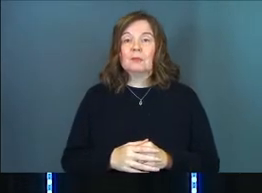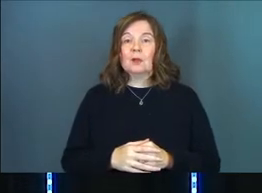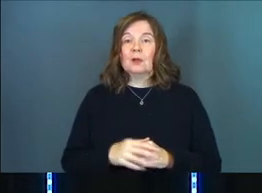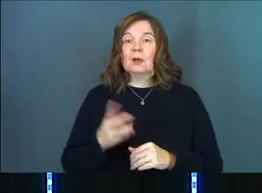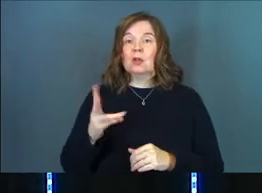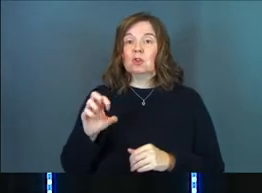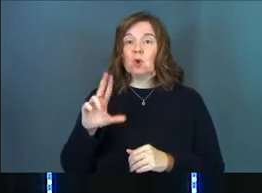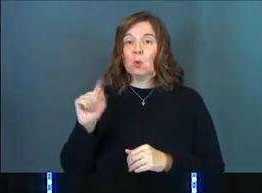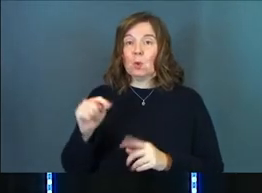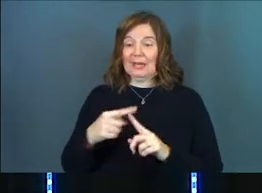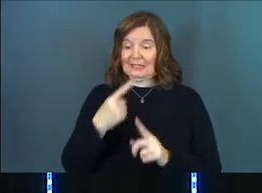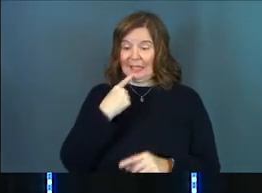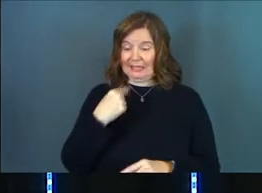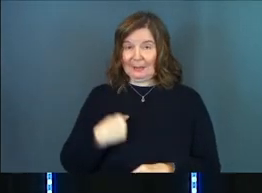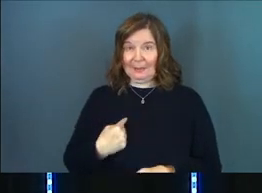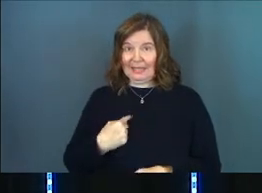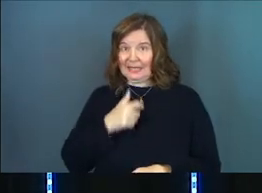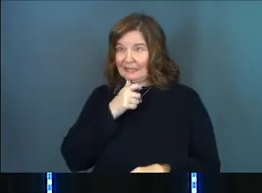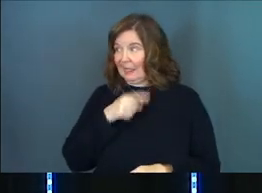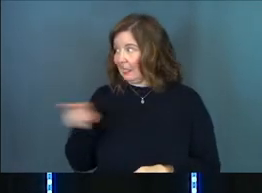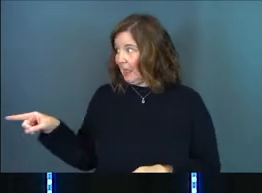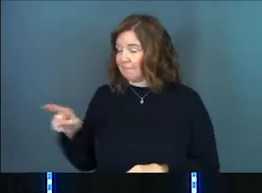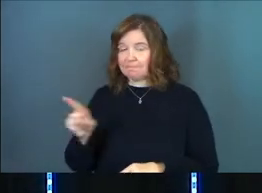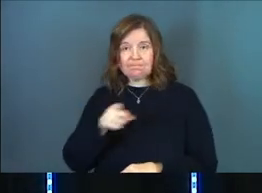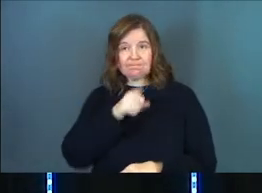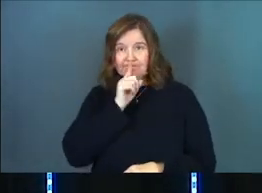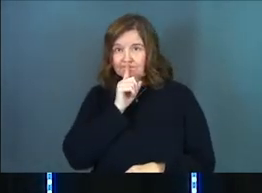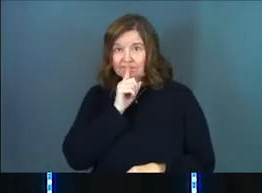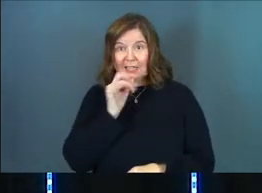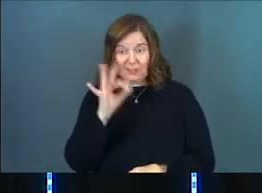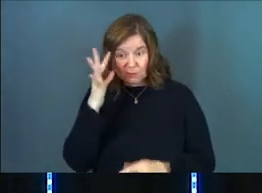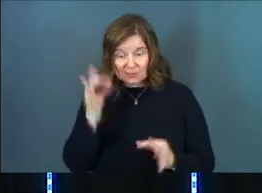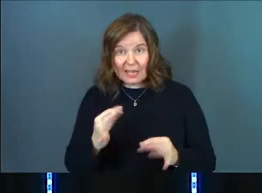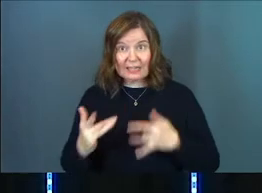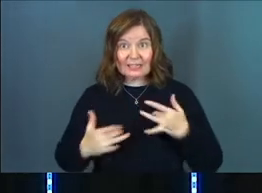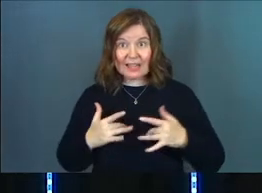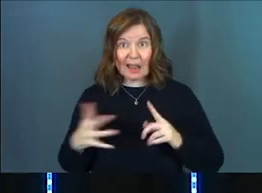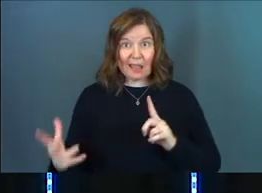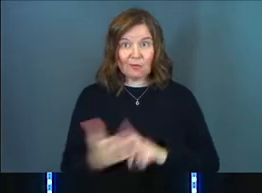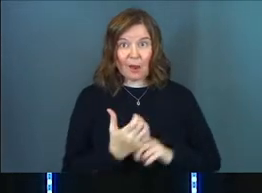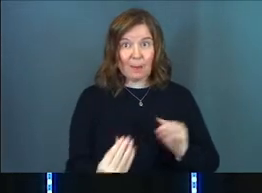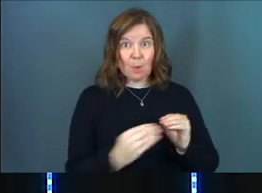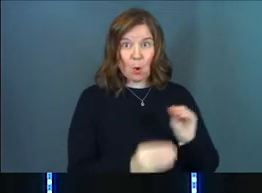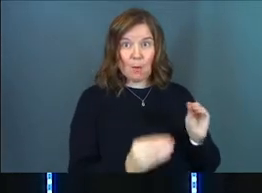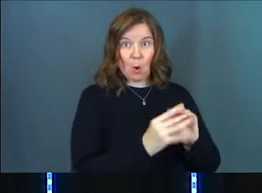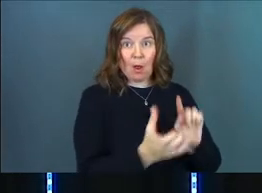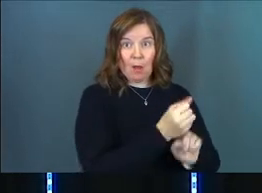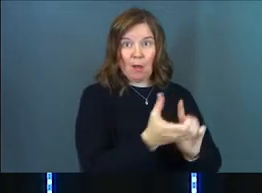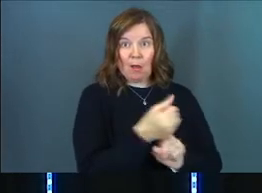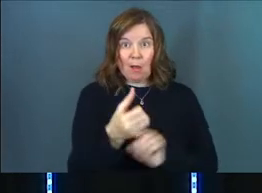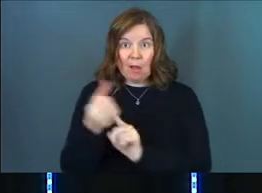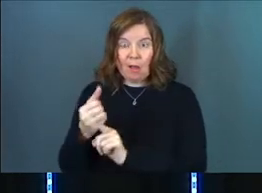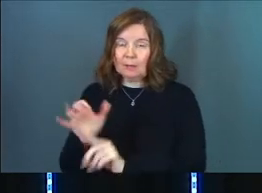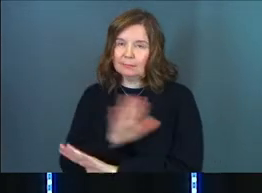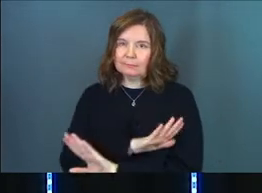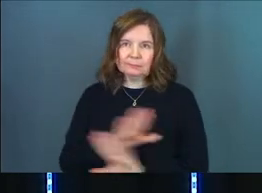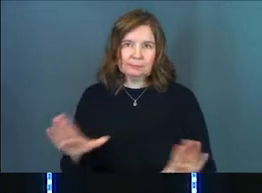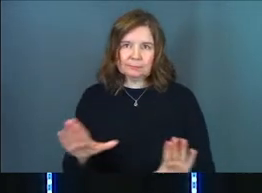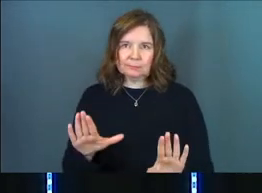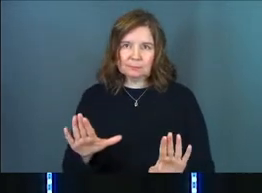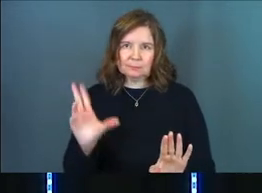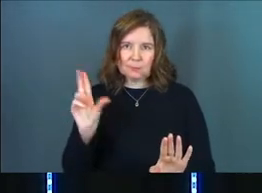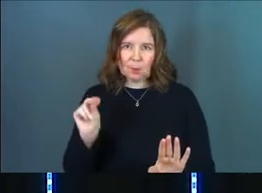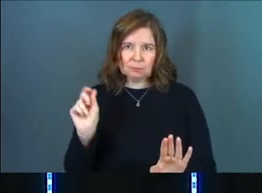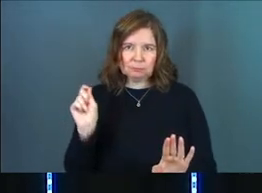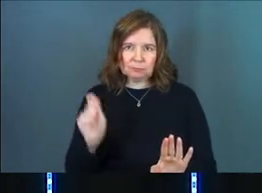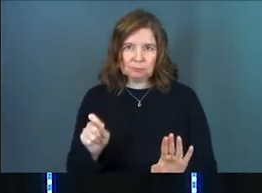The warrant says me. It doesn't say them. And just in case you decide to get excited as a soldier and just scoop us all up to the